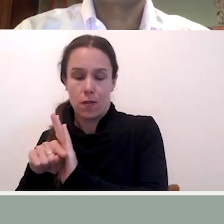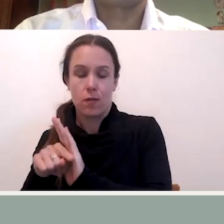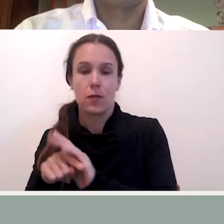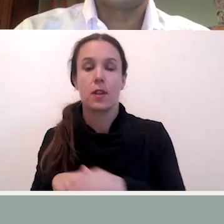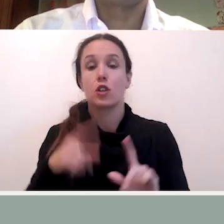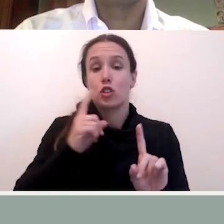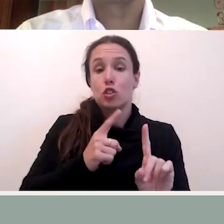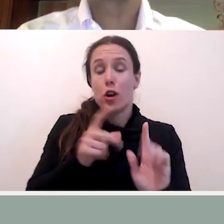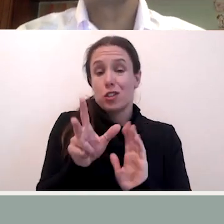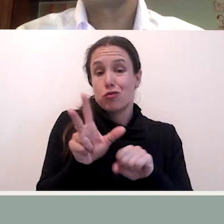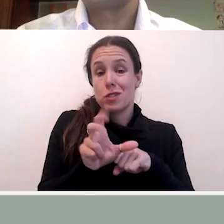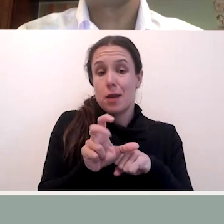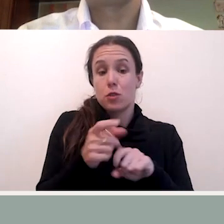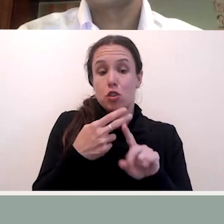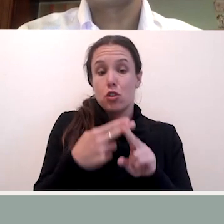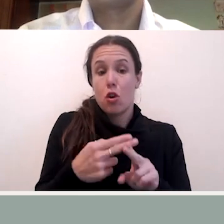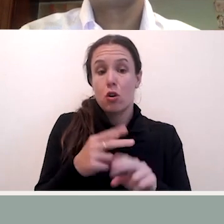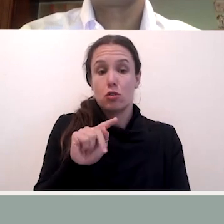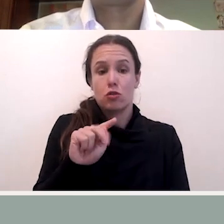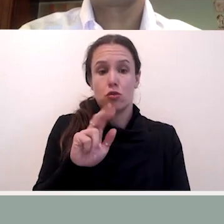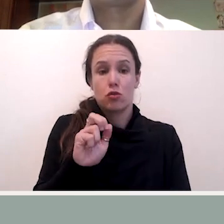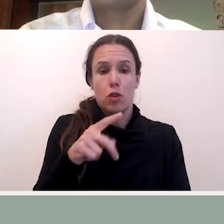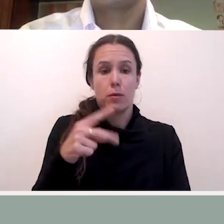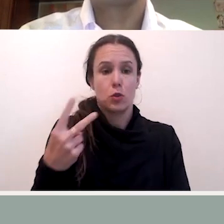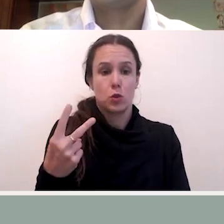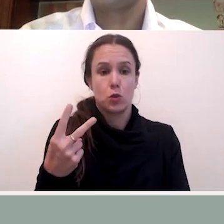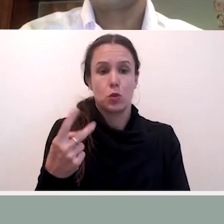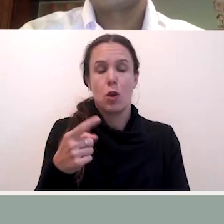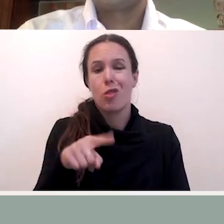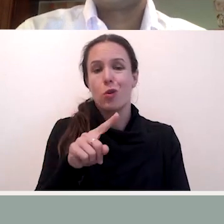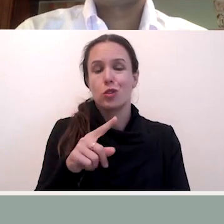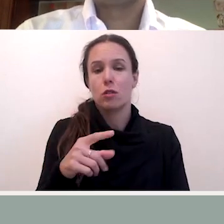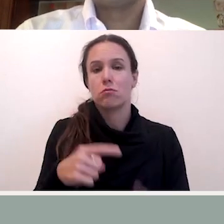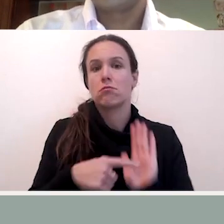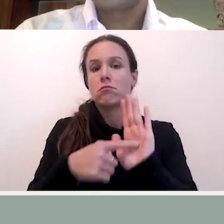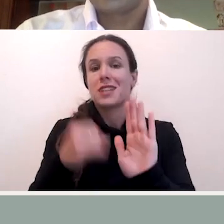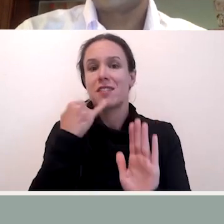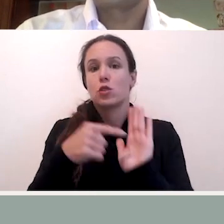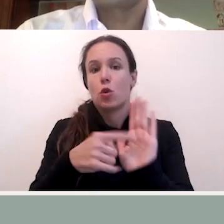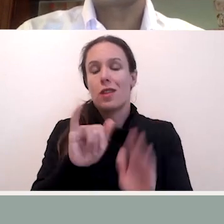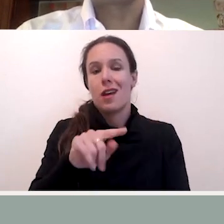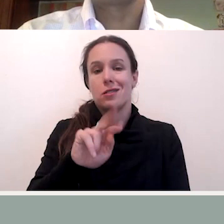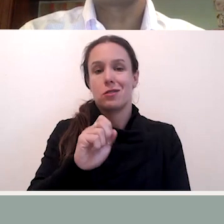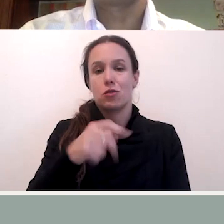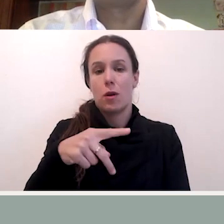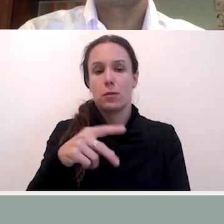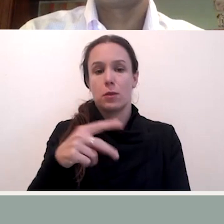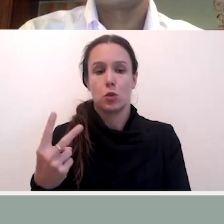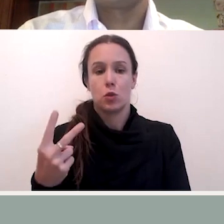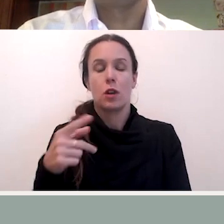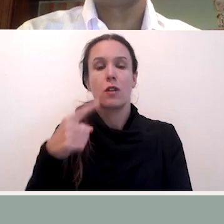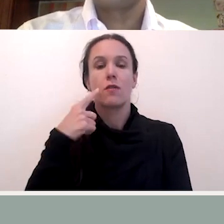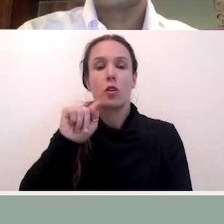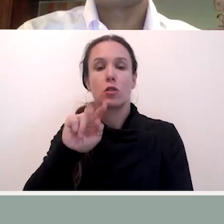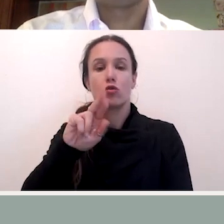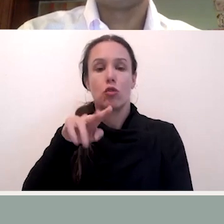called TROP2 and delivers chemotherapy into the cancer cells which are expressing TROP2. So this study, the TROPiCS-02